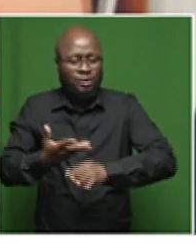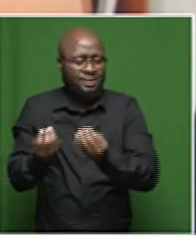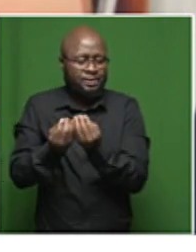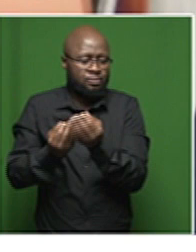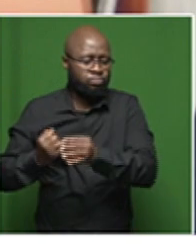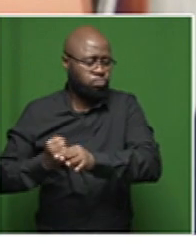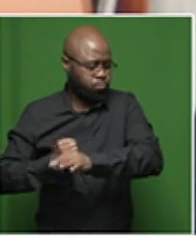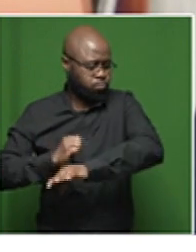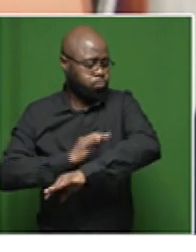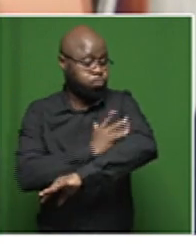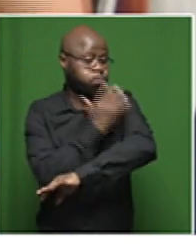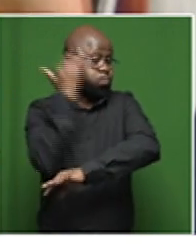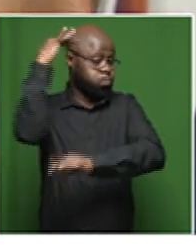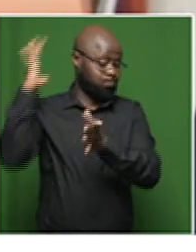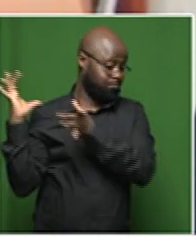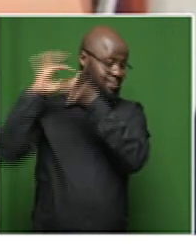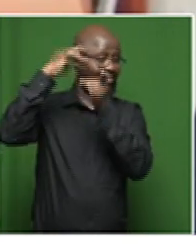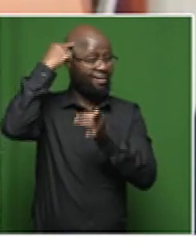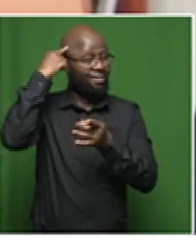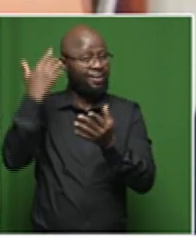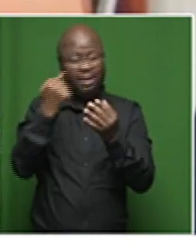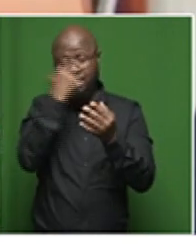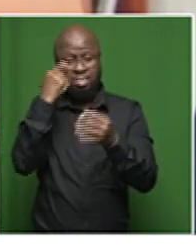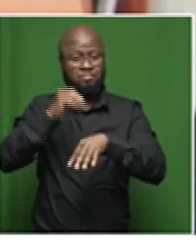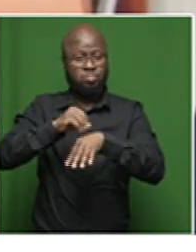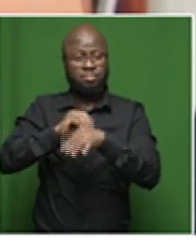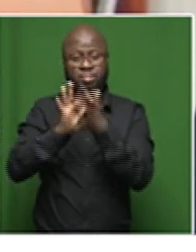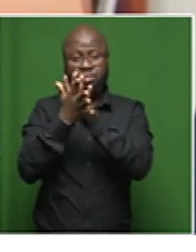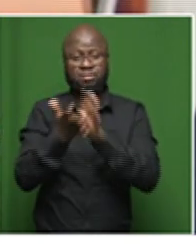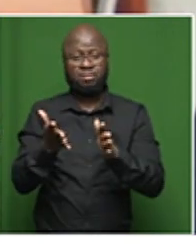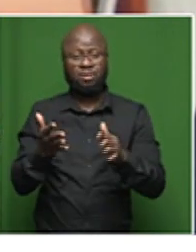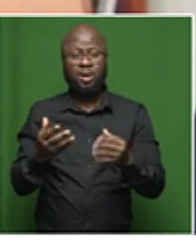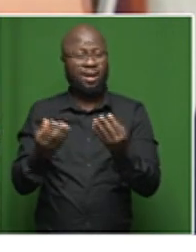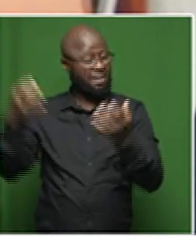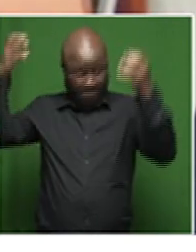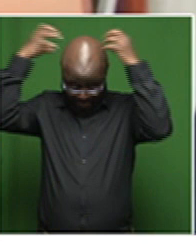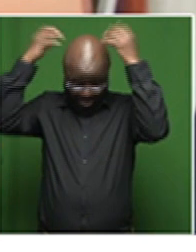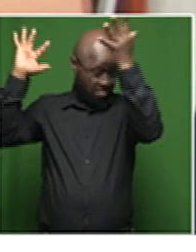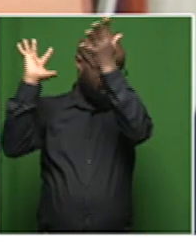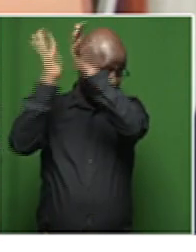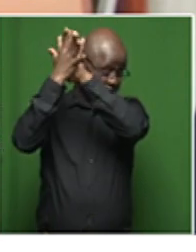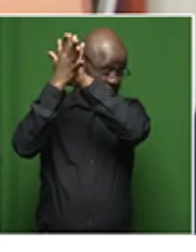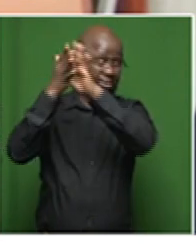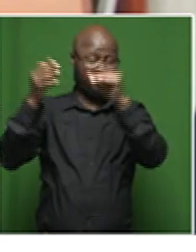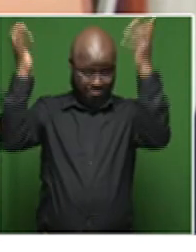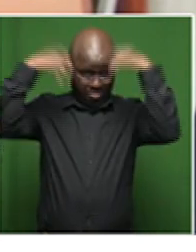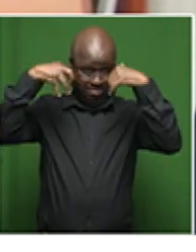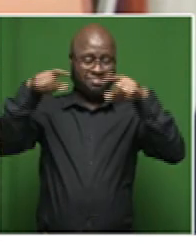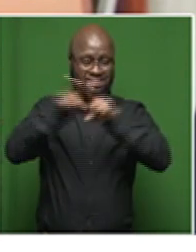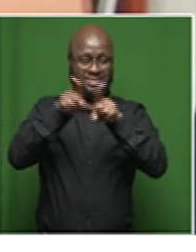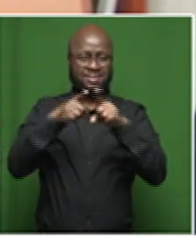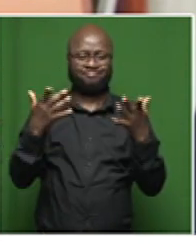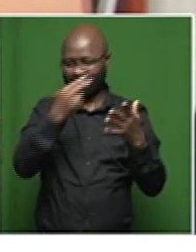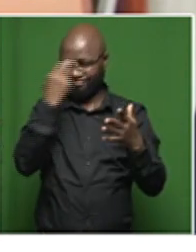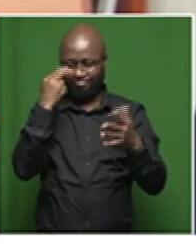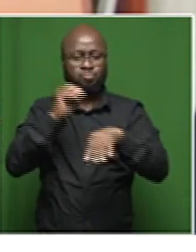in the eyes. And then also certain elements of the brain, if they're affected, they can also affect the vision as well. So it is true, it